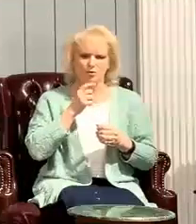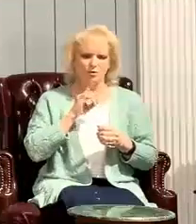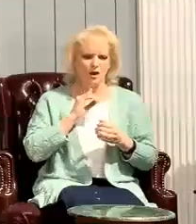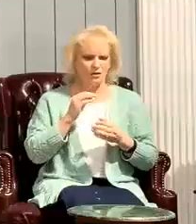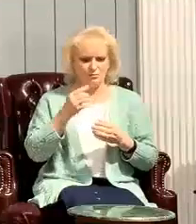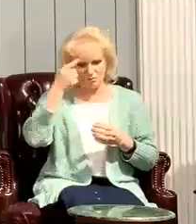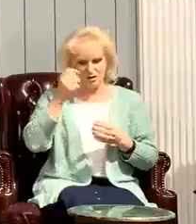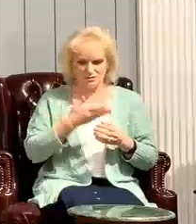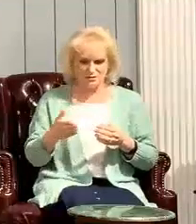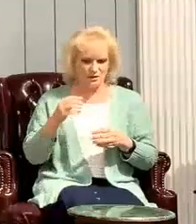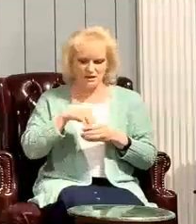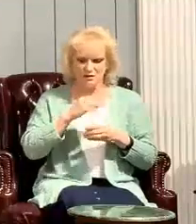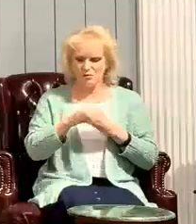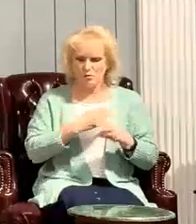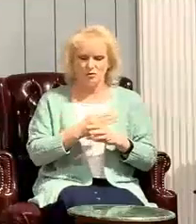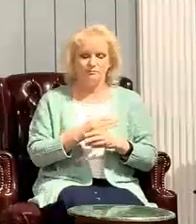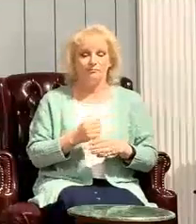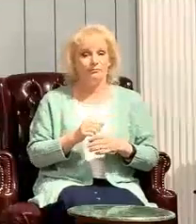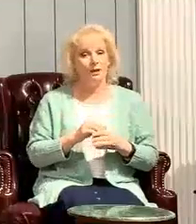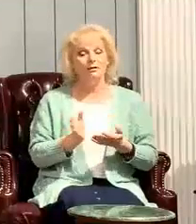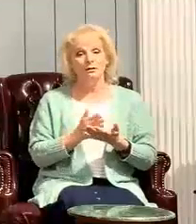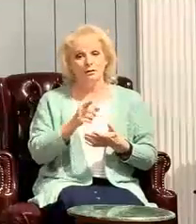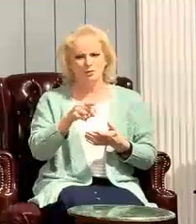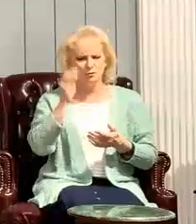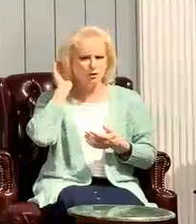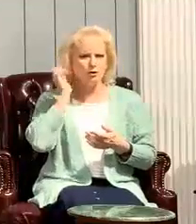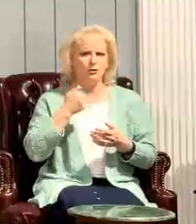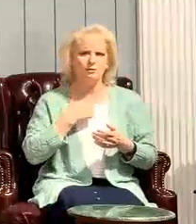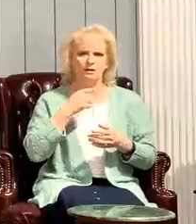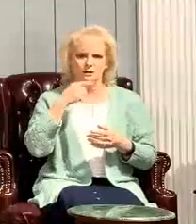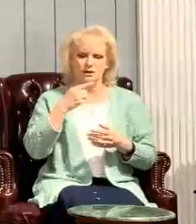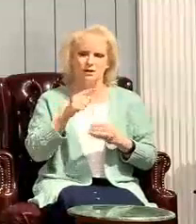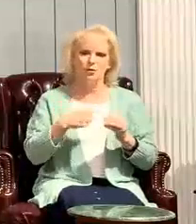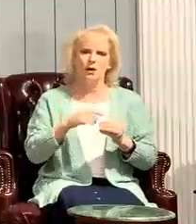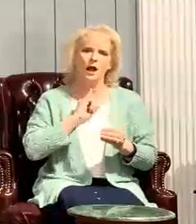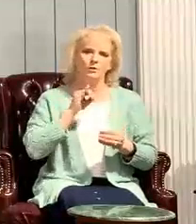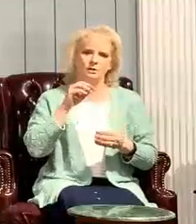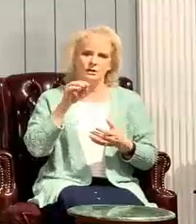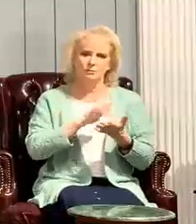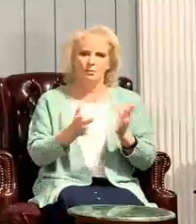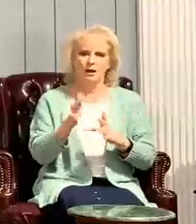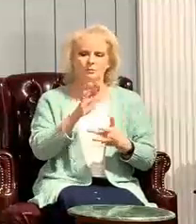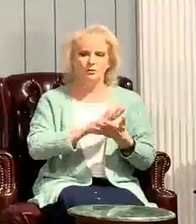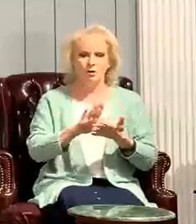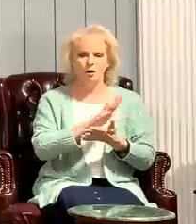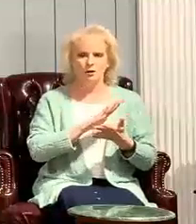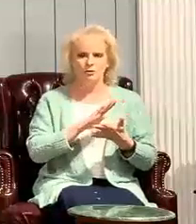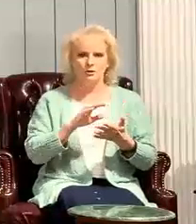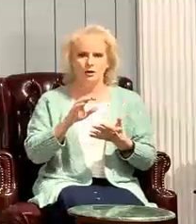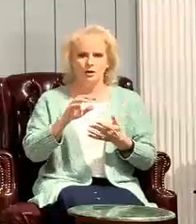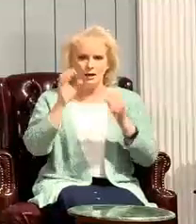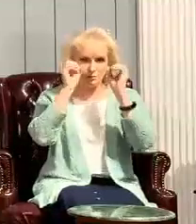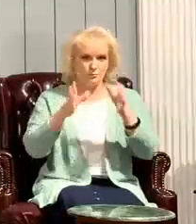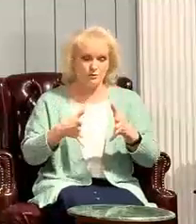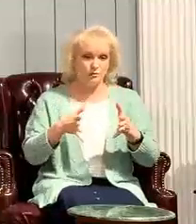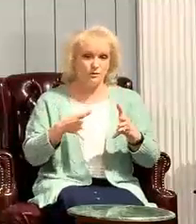happen. Some of you have heard me say that when I was in Bible college, a professor remarked